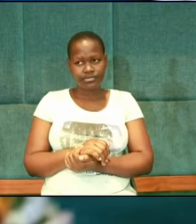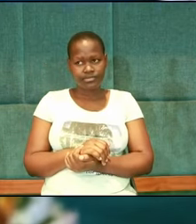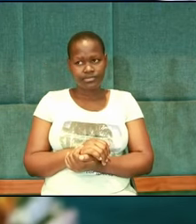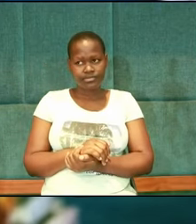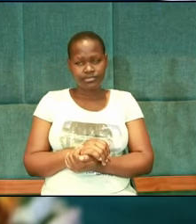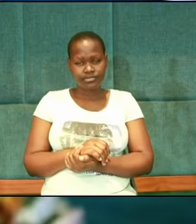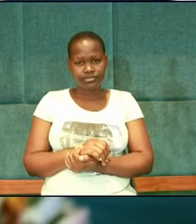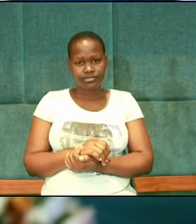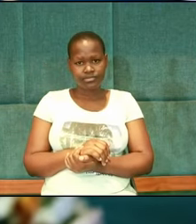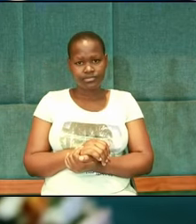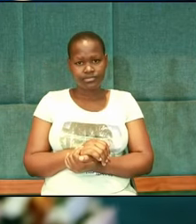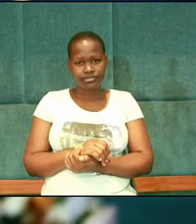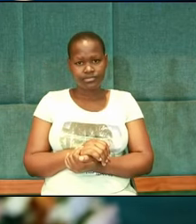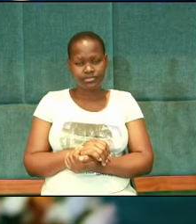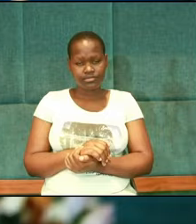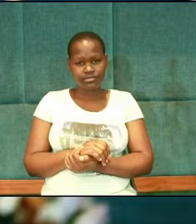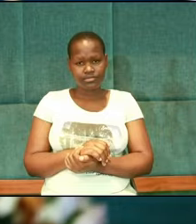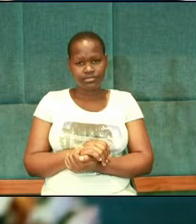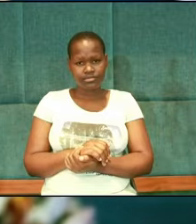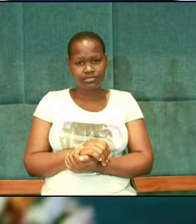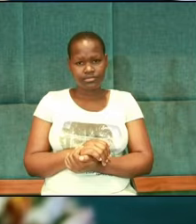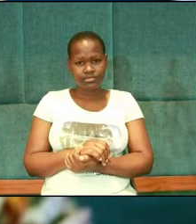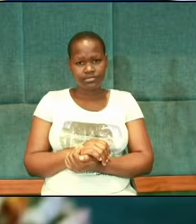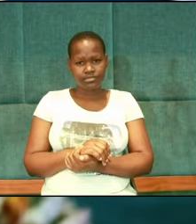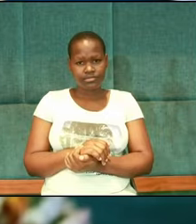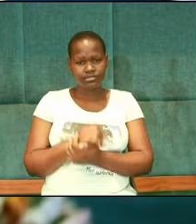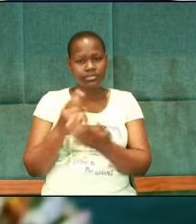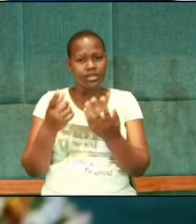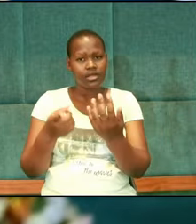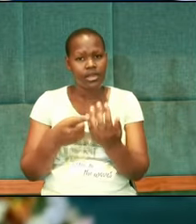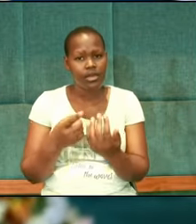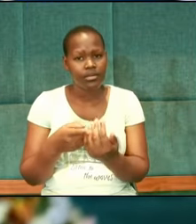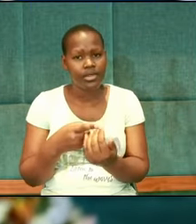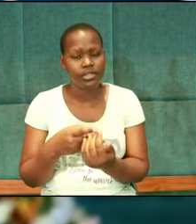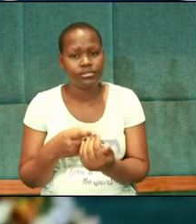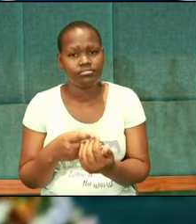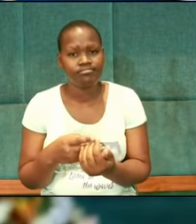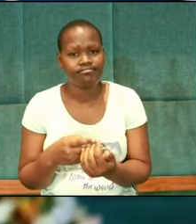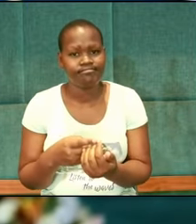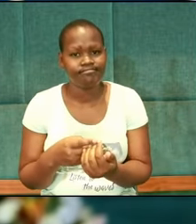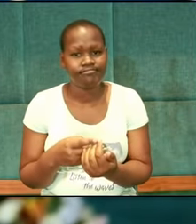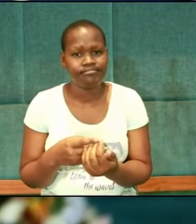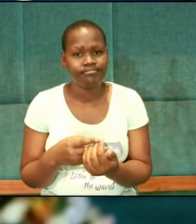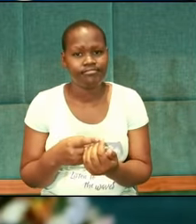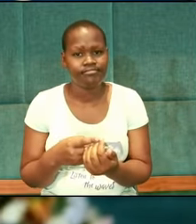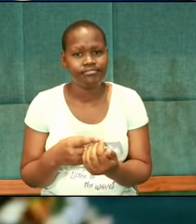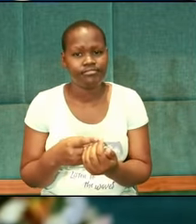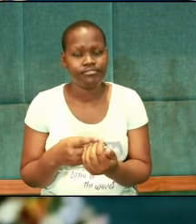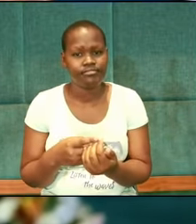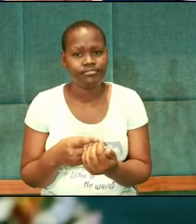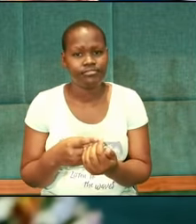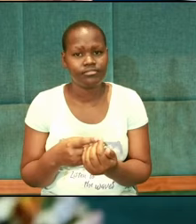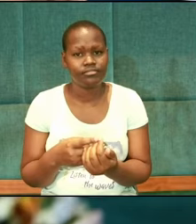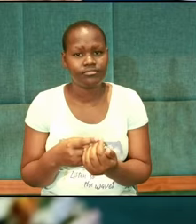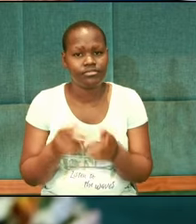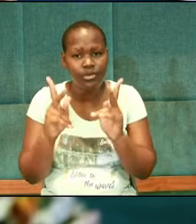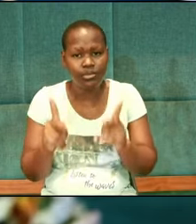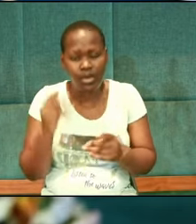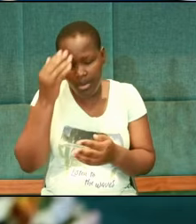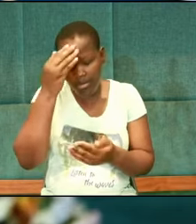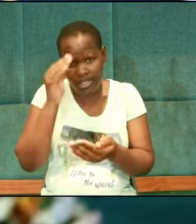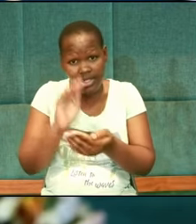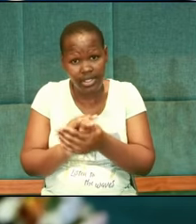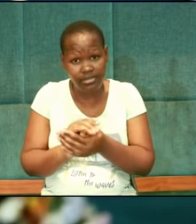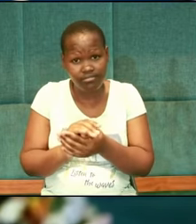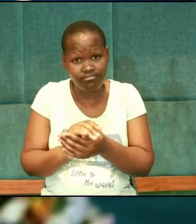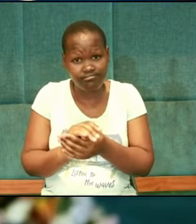I want us to whisper prayer. How many persons in this room believe they lack knowledge?